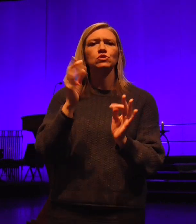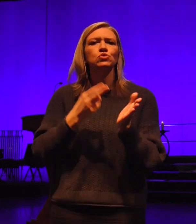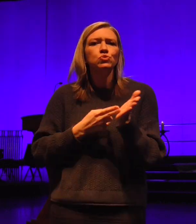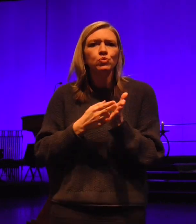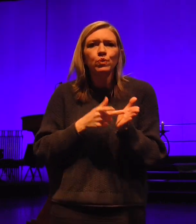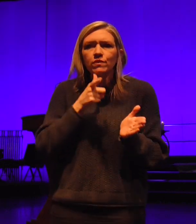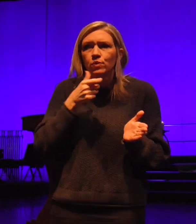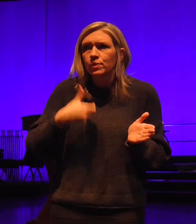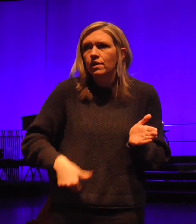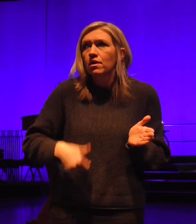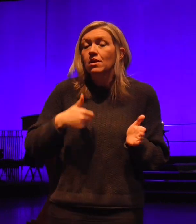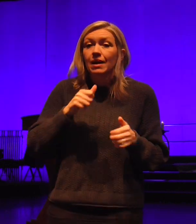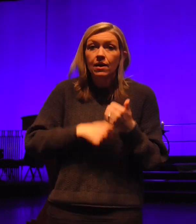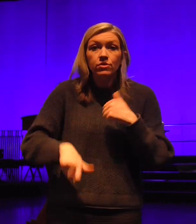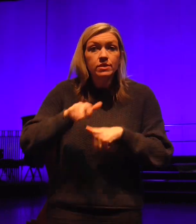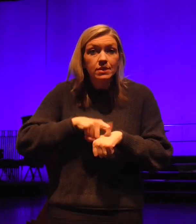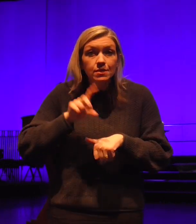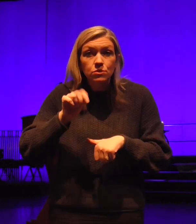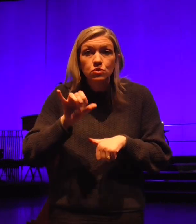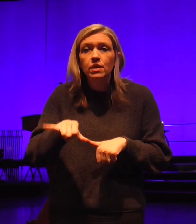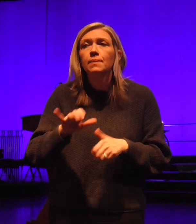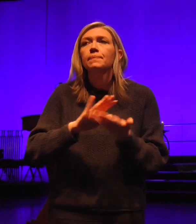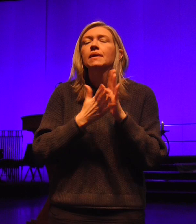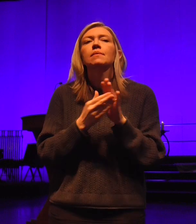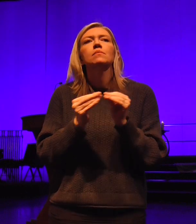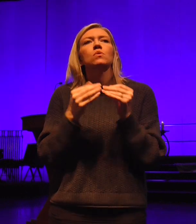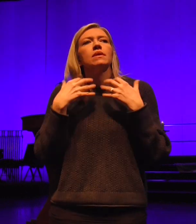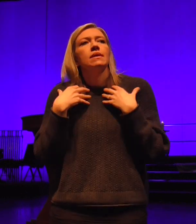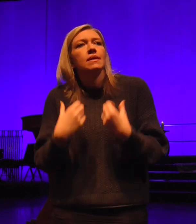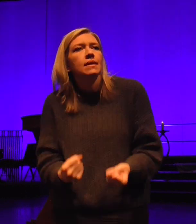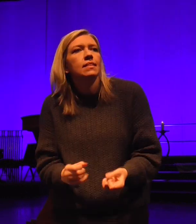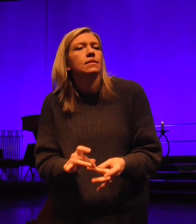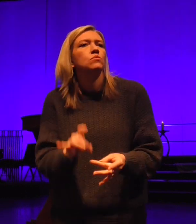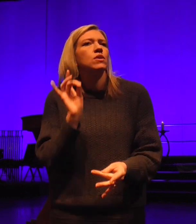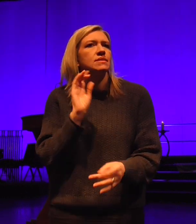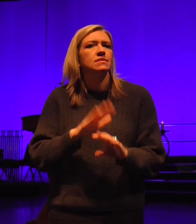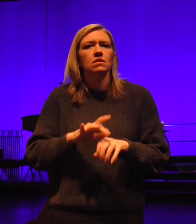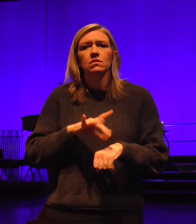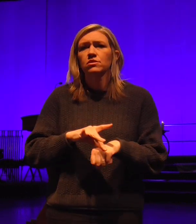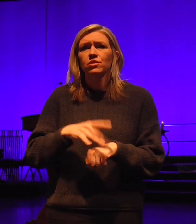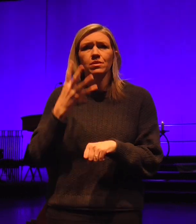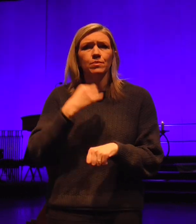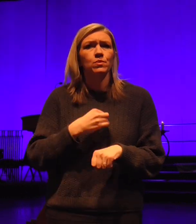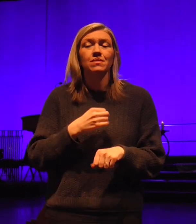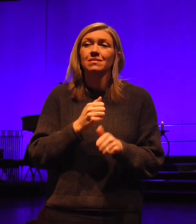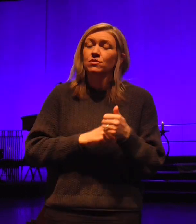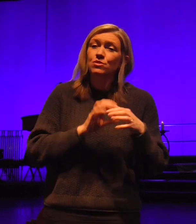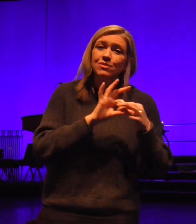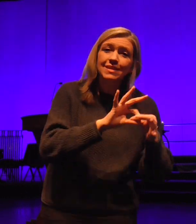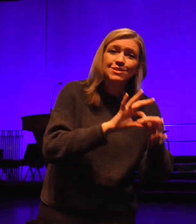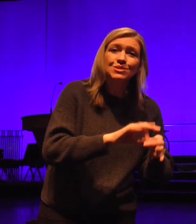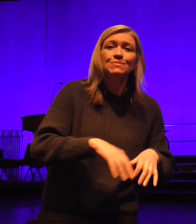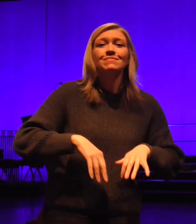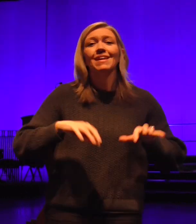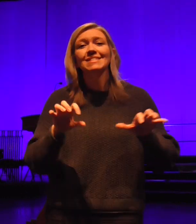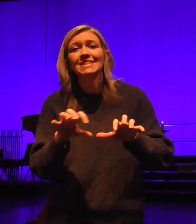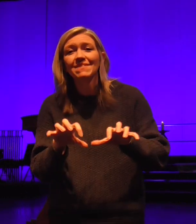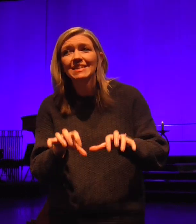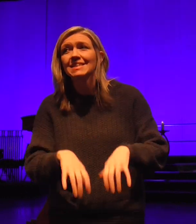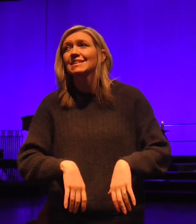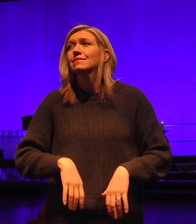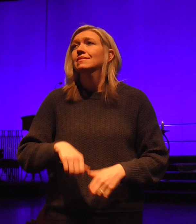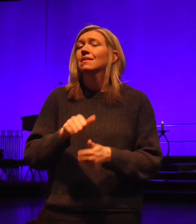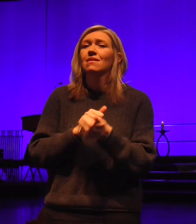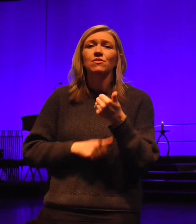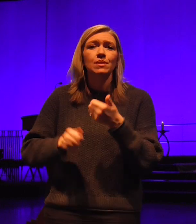this, we become a healing presence on this beautiful earth, in every relationship, in every activity, in every bit